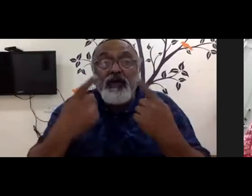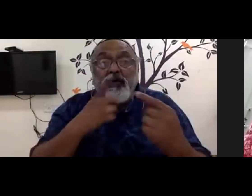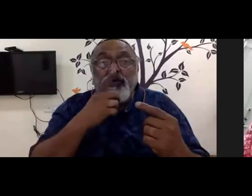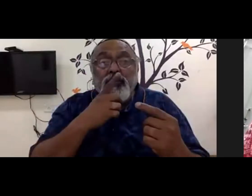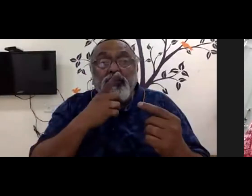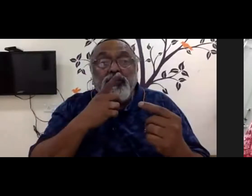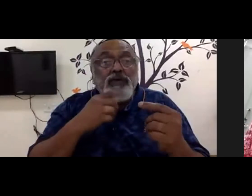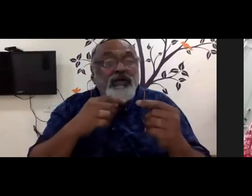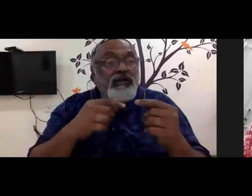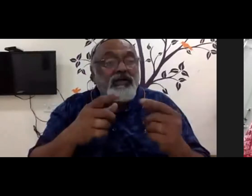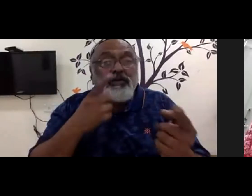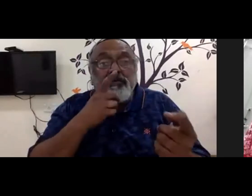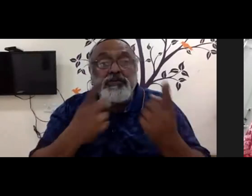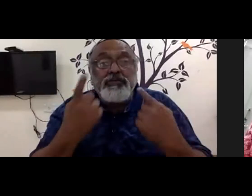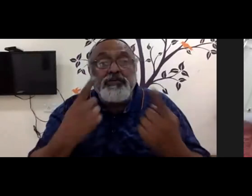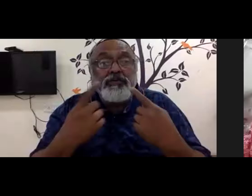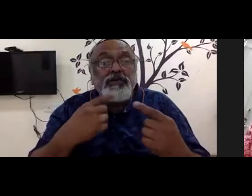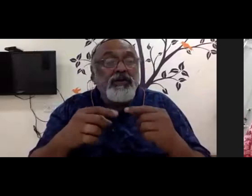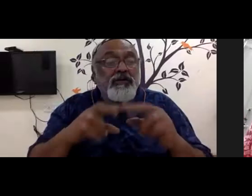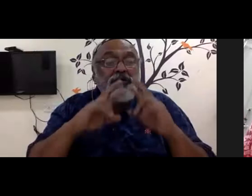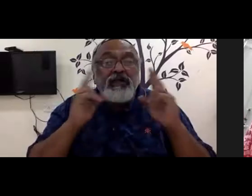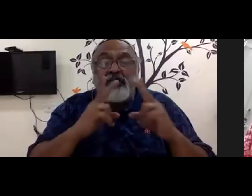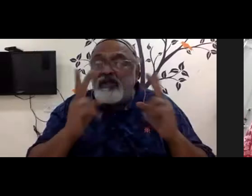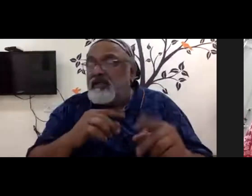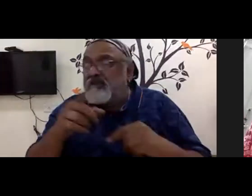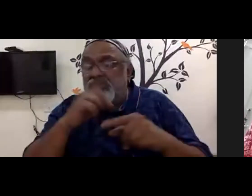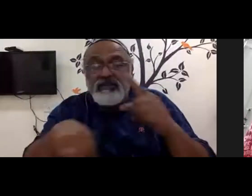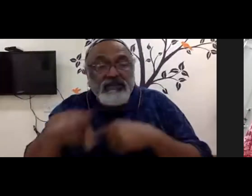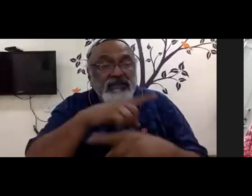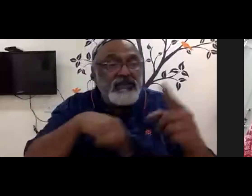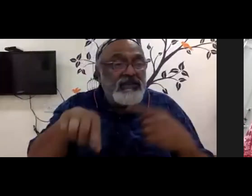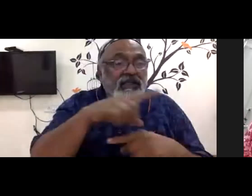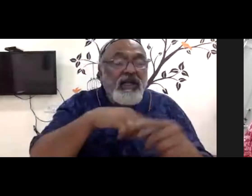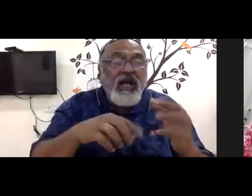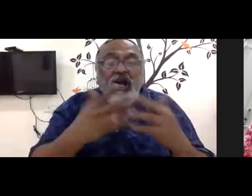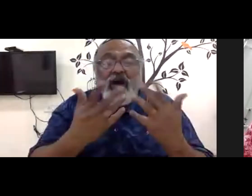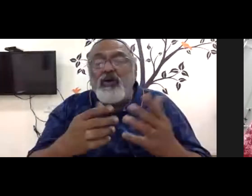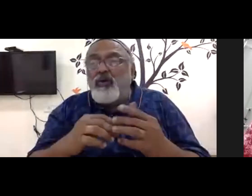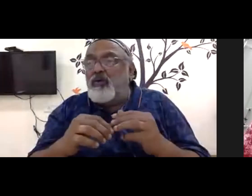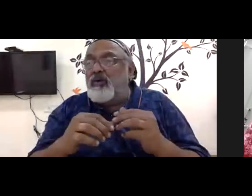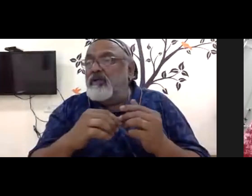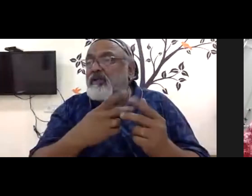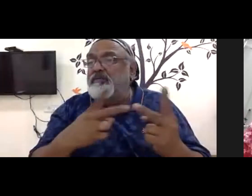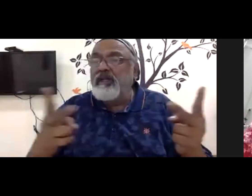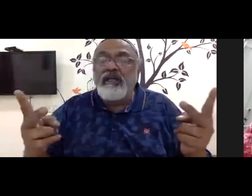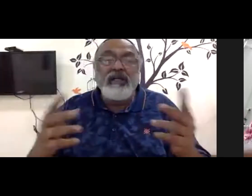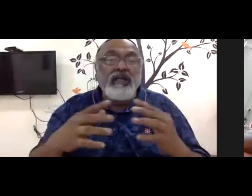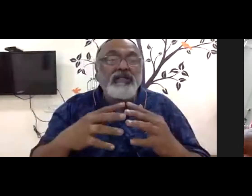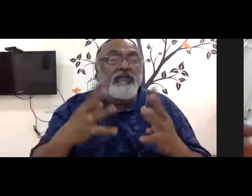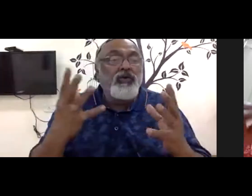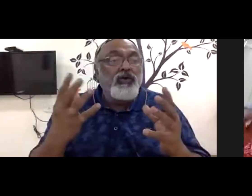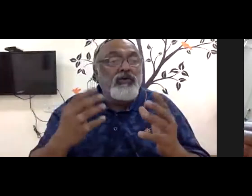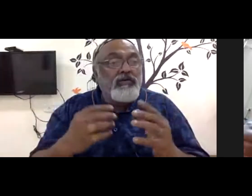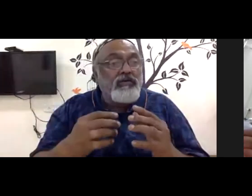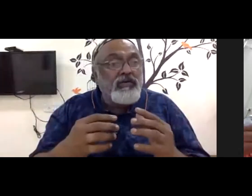which we are looking at a very easy tool like the Washington group questions, so